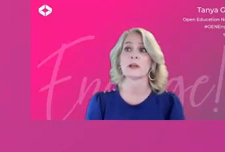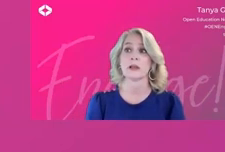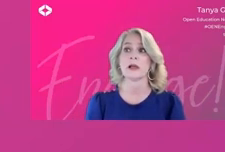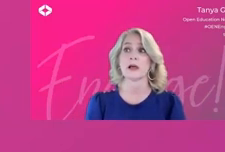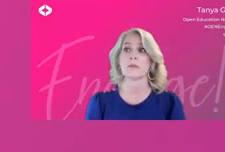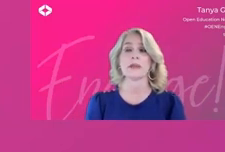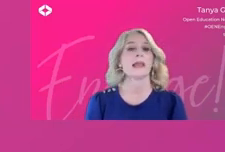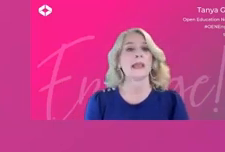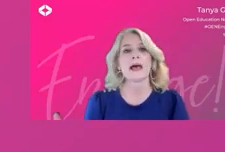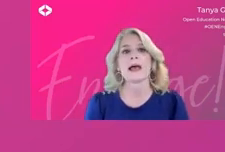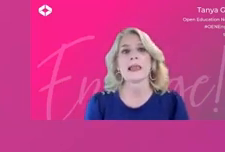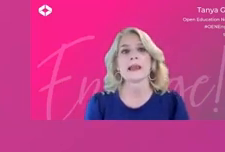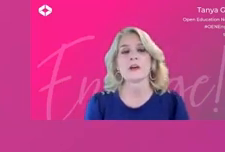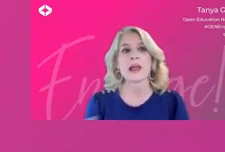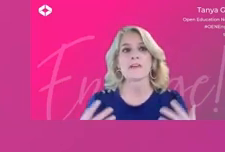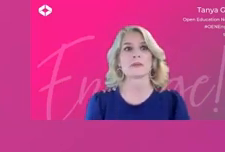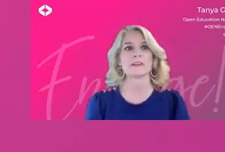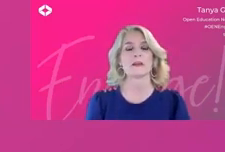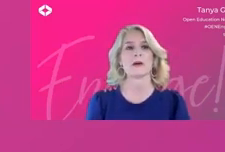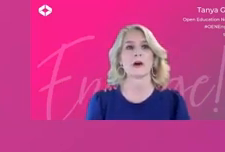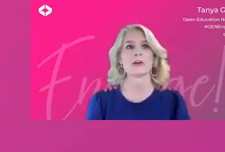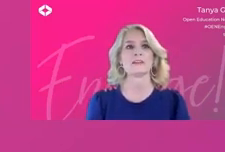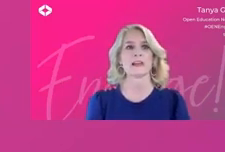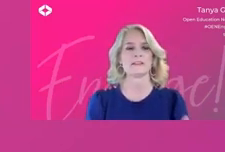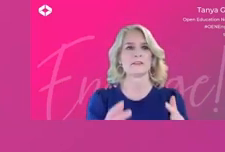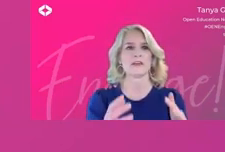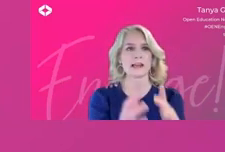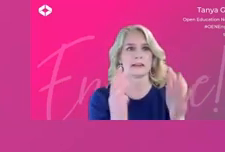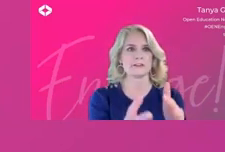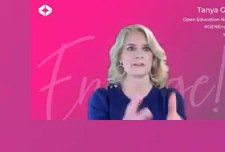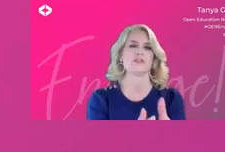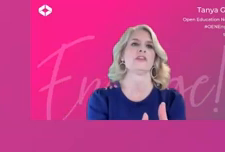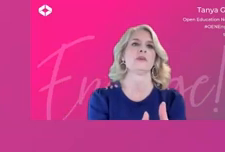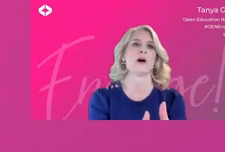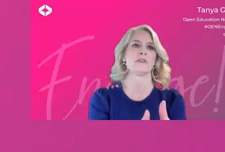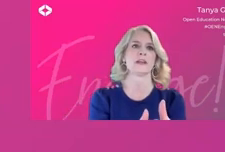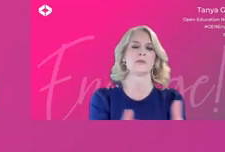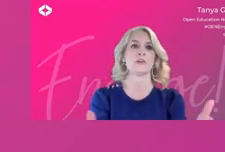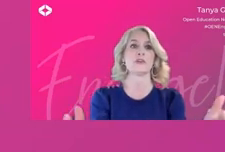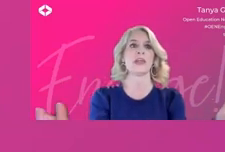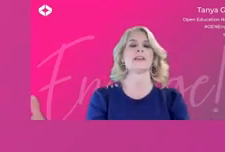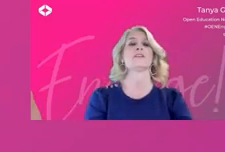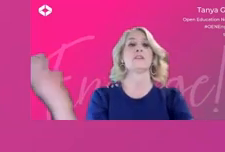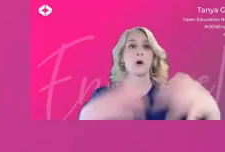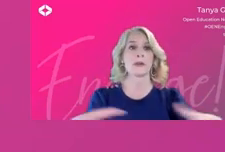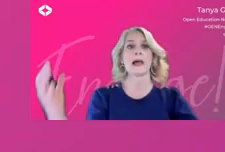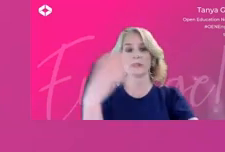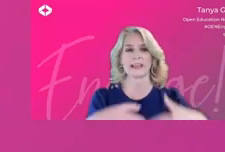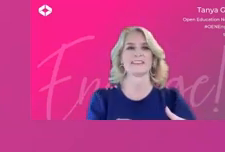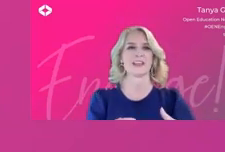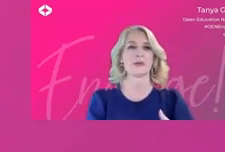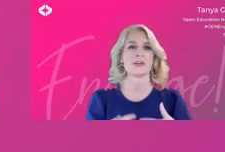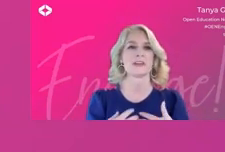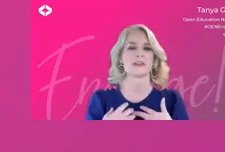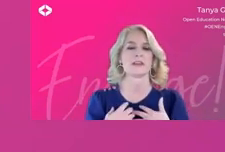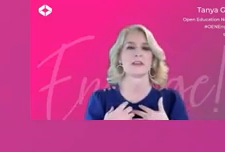group. Yeah, again, I don't have a really a good sense of at an institution, if you offered it, would you get so many